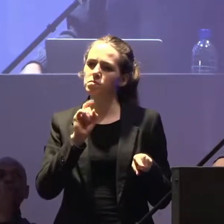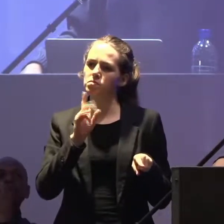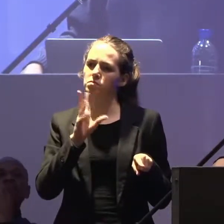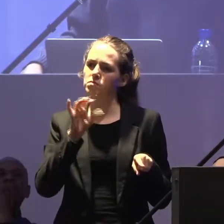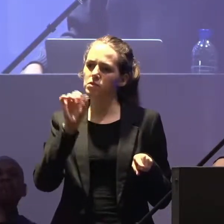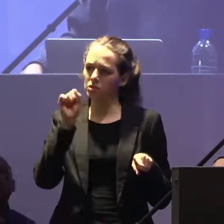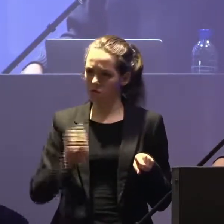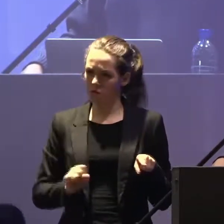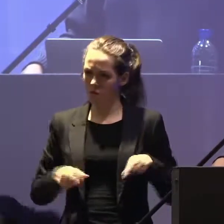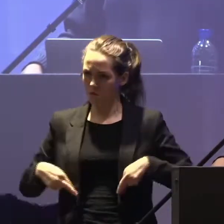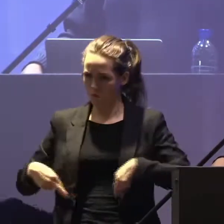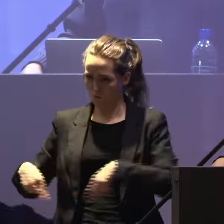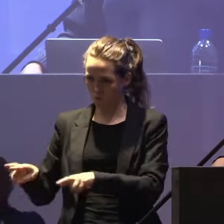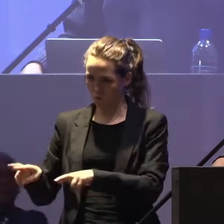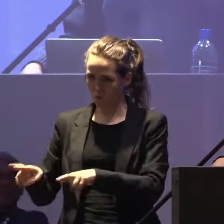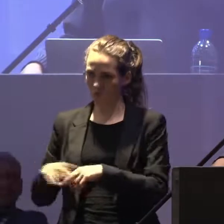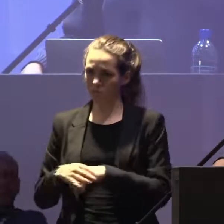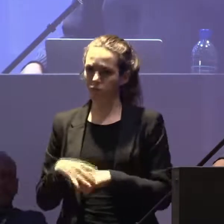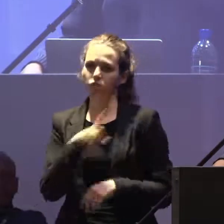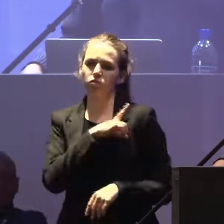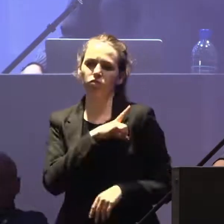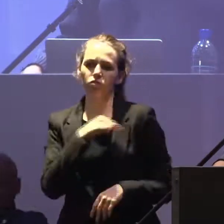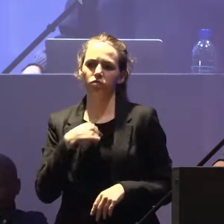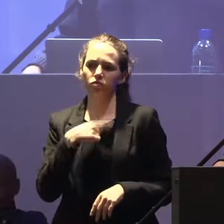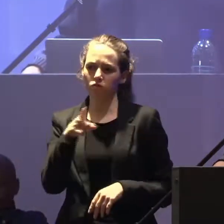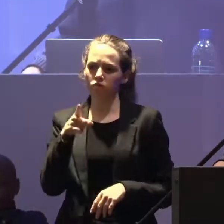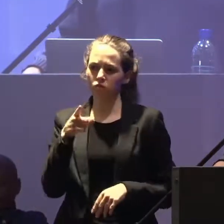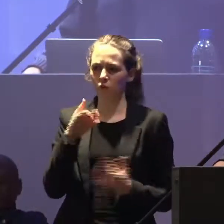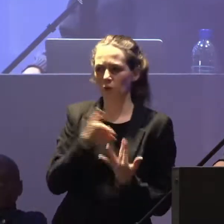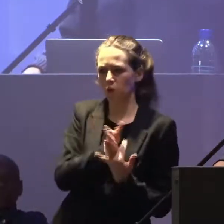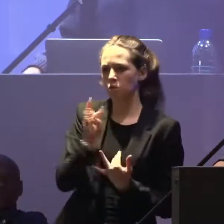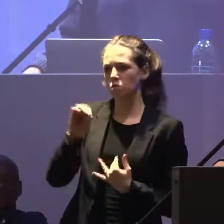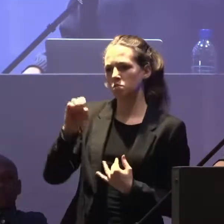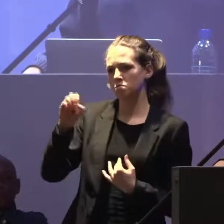road, yes, because I wanted to come through Mashishi.